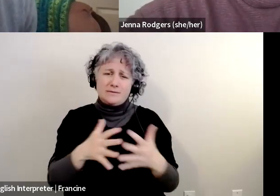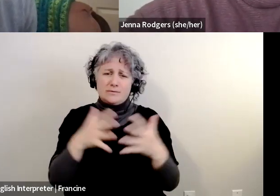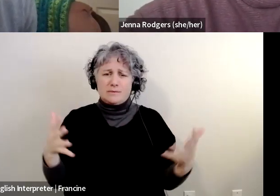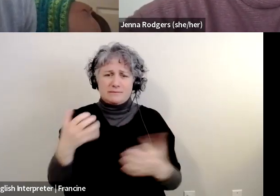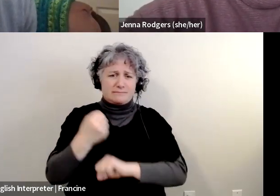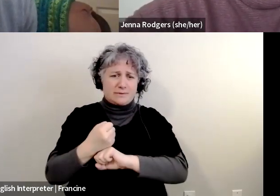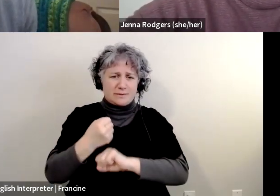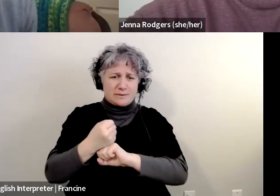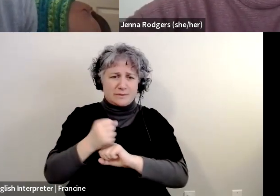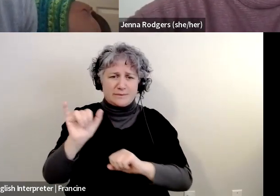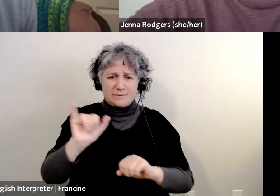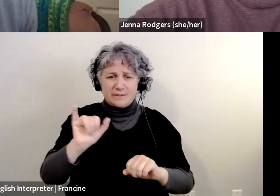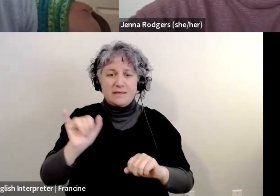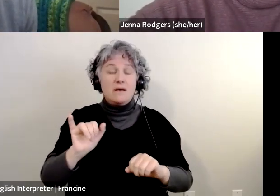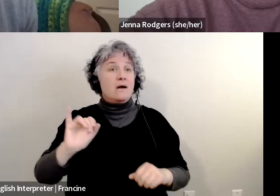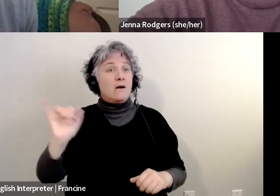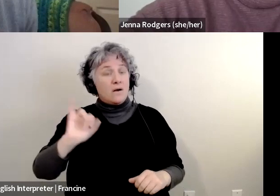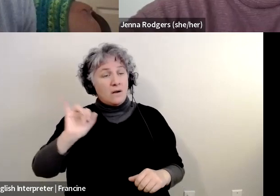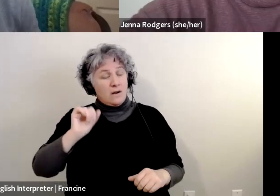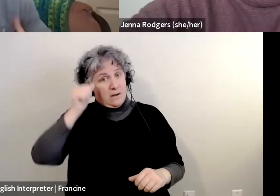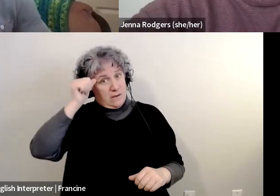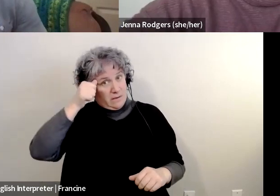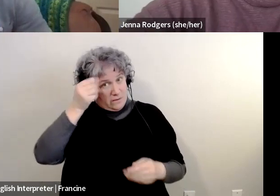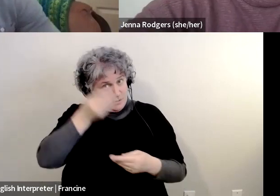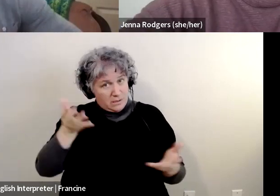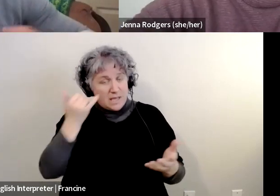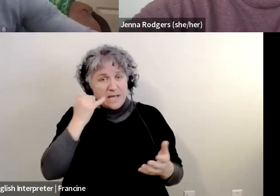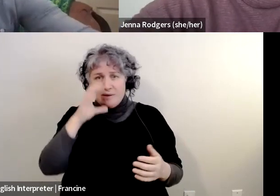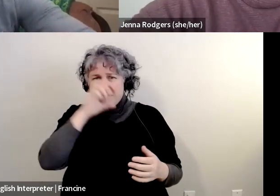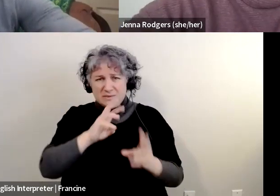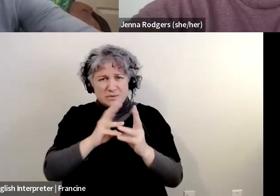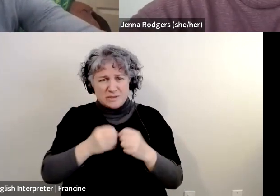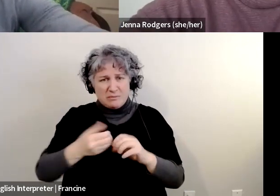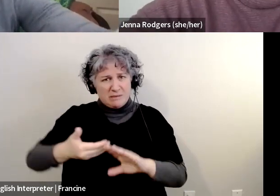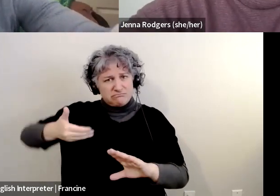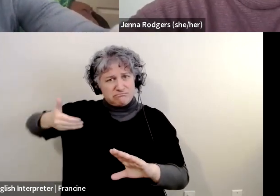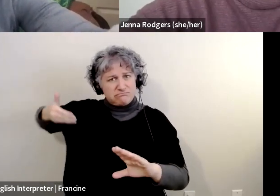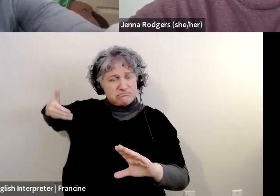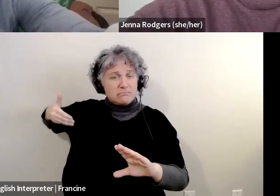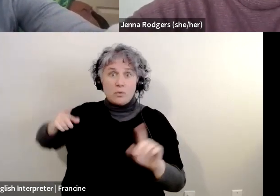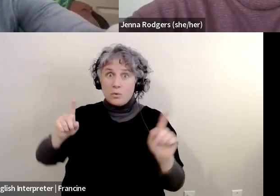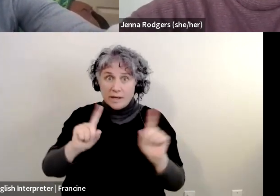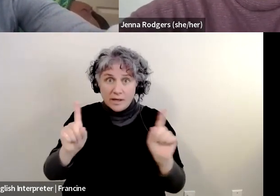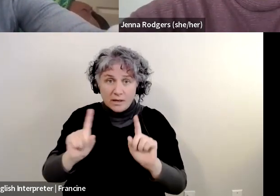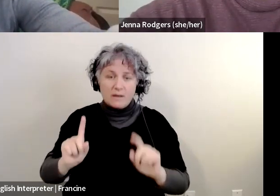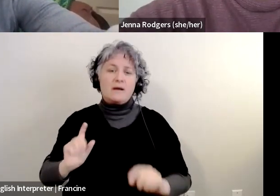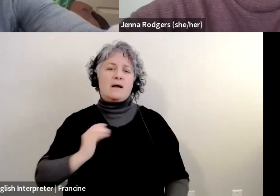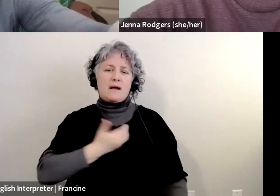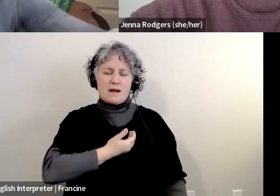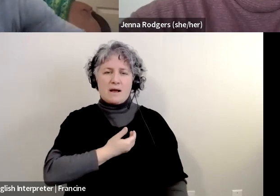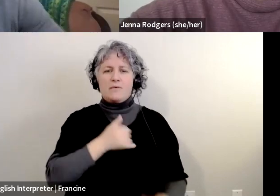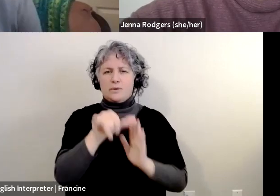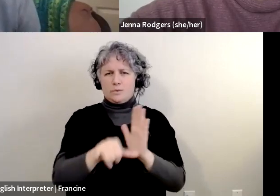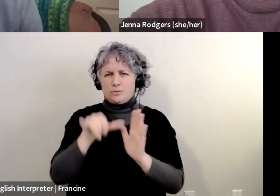support as well. As a reminder, if you missed any of our previous workshops, you can find them on the